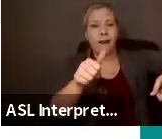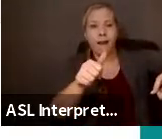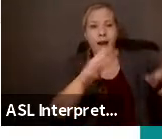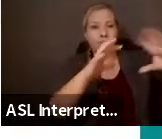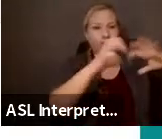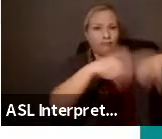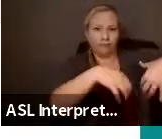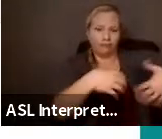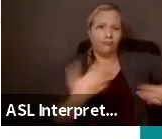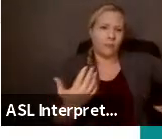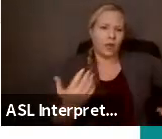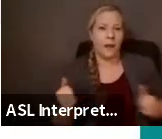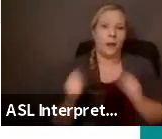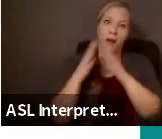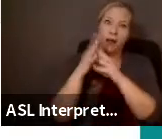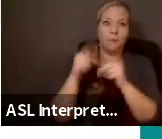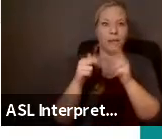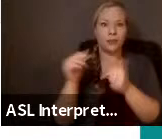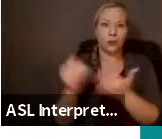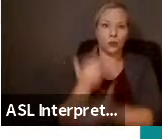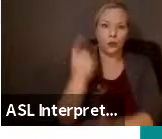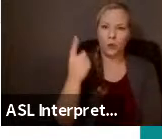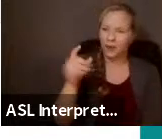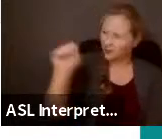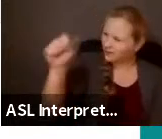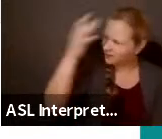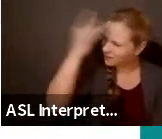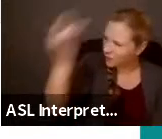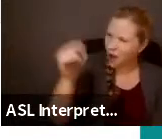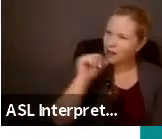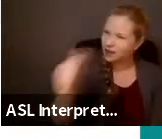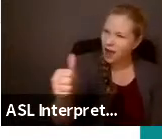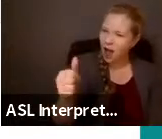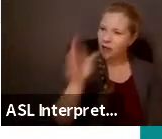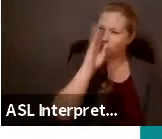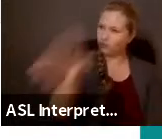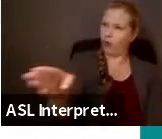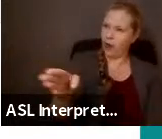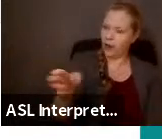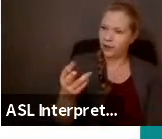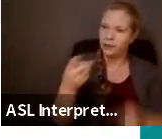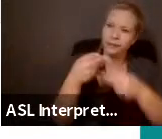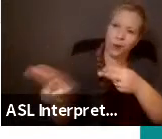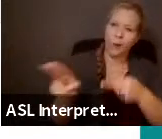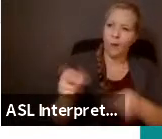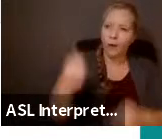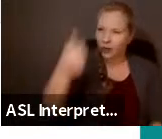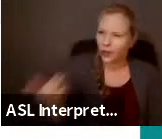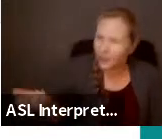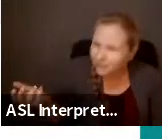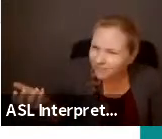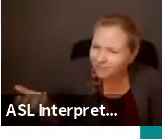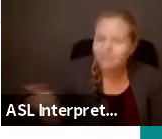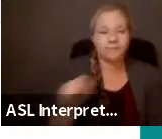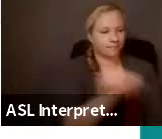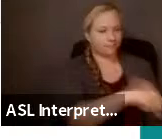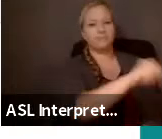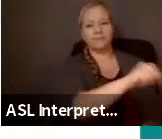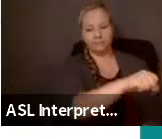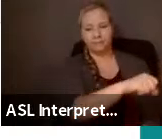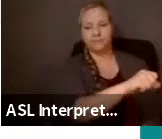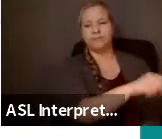Otherwise, I would see no reason why it couldn't come straight across and shorten up the bridge a little bit. But that's absolutely a benefit of